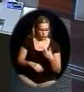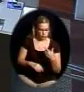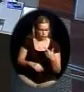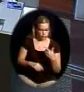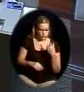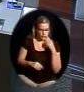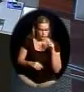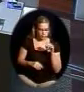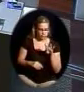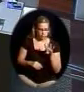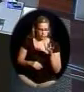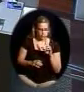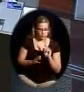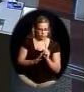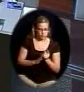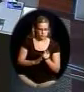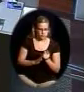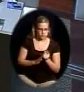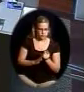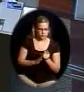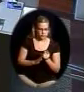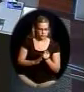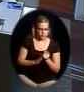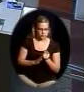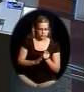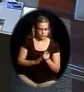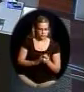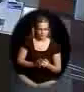I think 45 minutes.